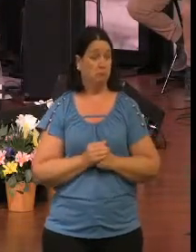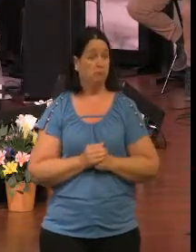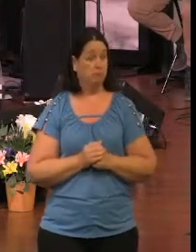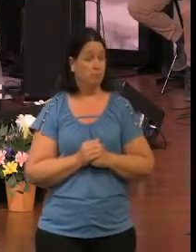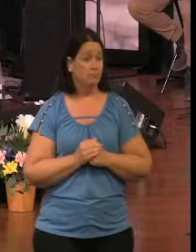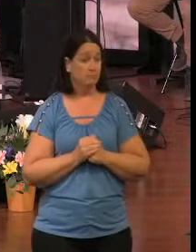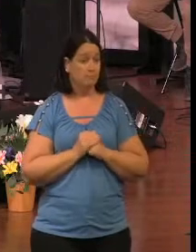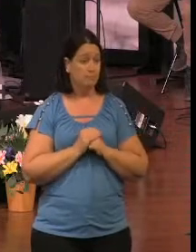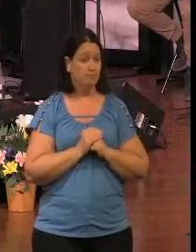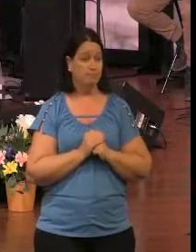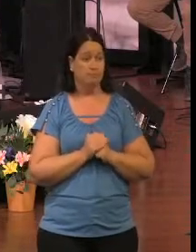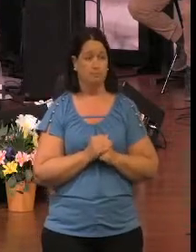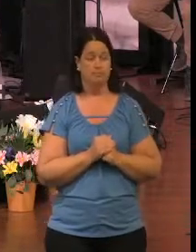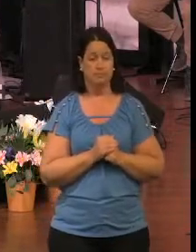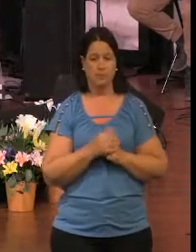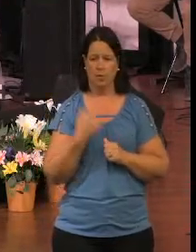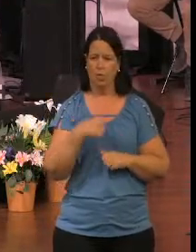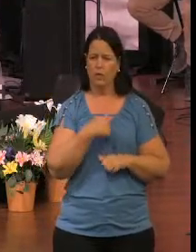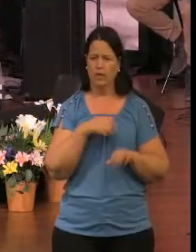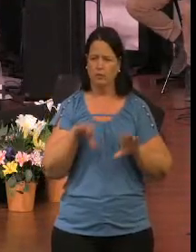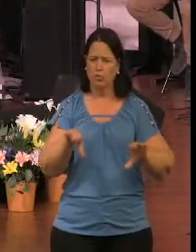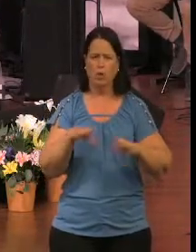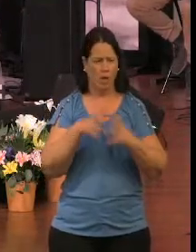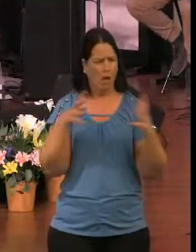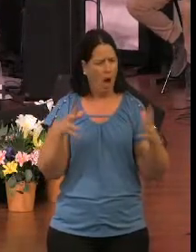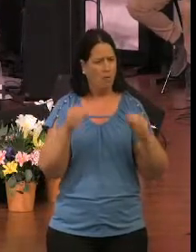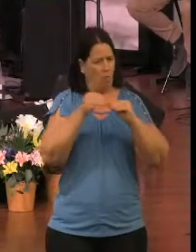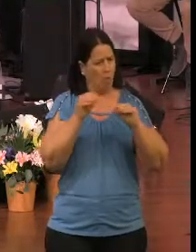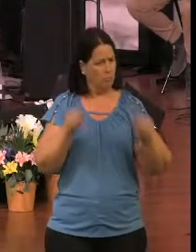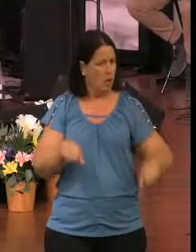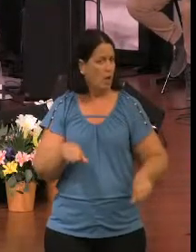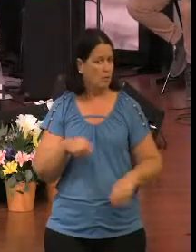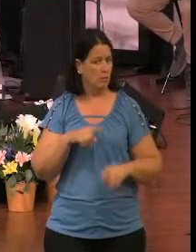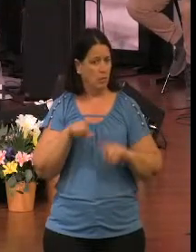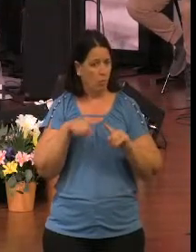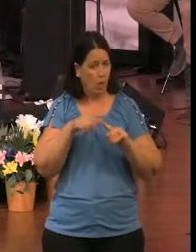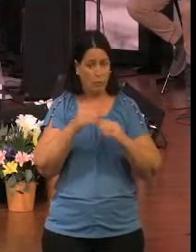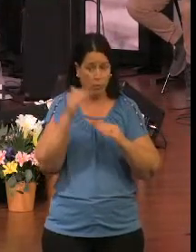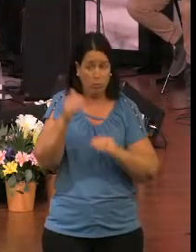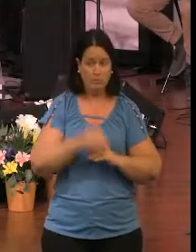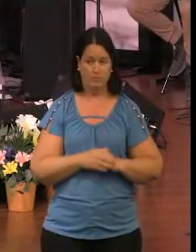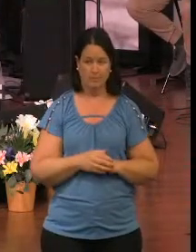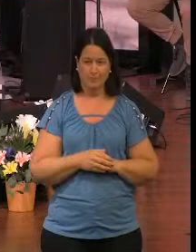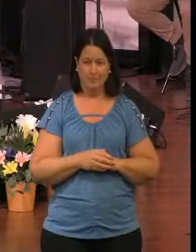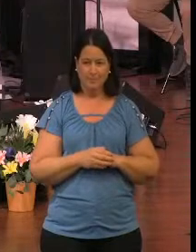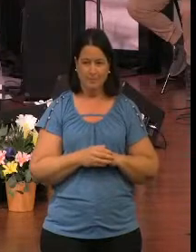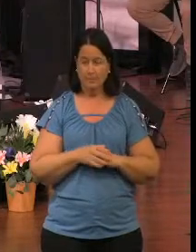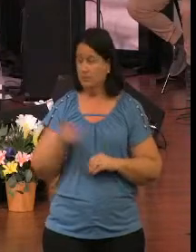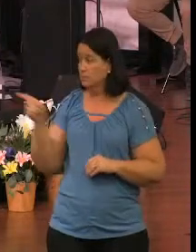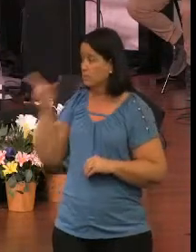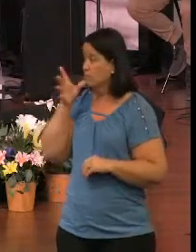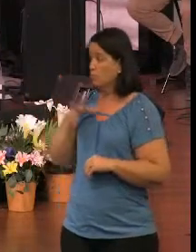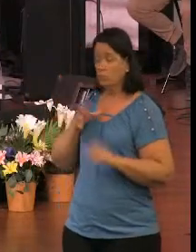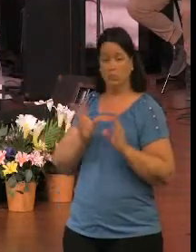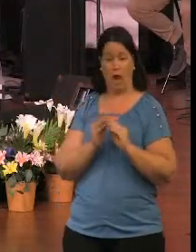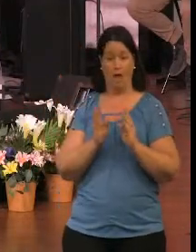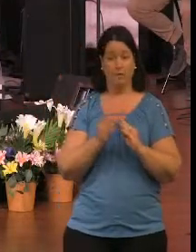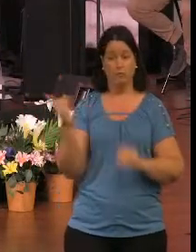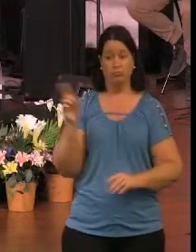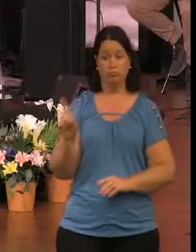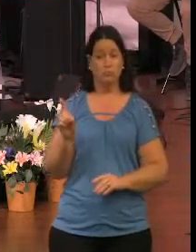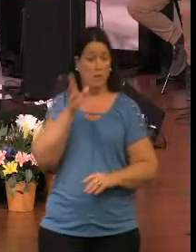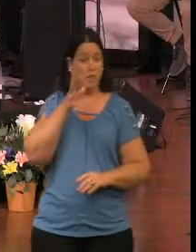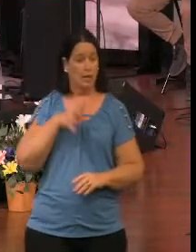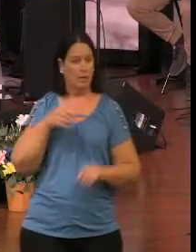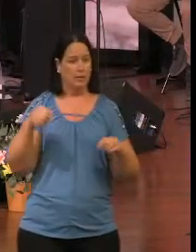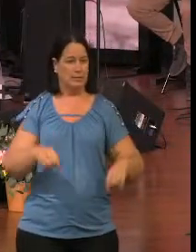By the way, that enables us to do a lot of things. One of the things I told Scarlett, who gave the announcement about that ladies' conference, is at Centerview Baptist Church,